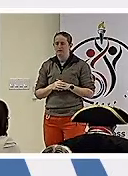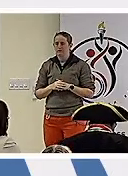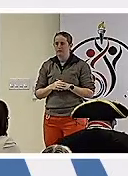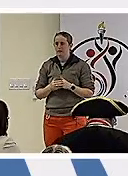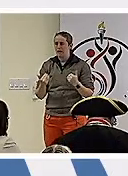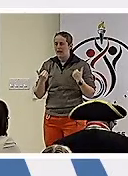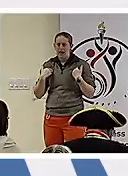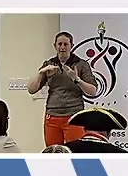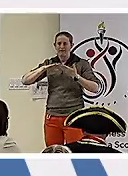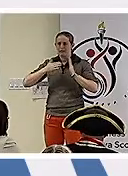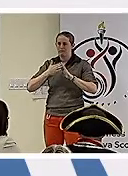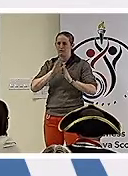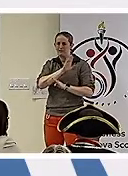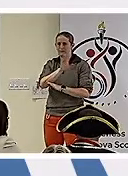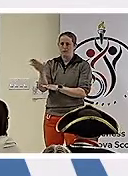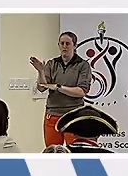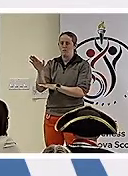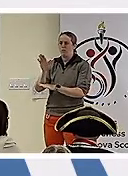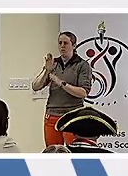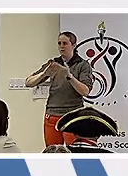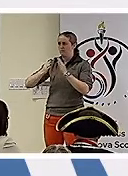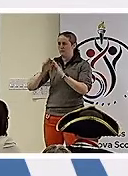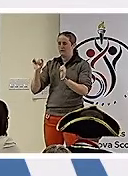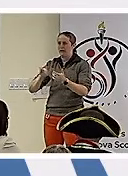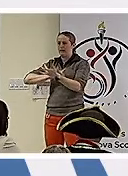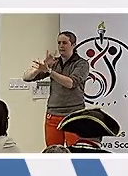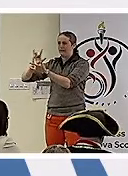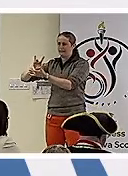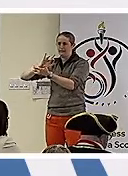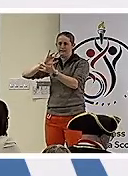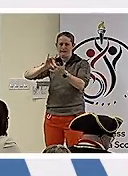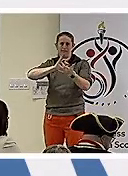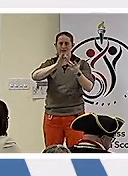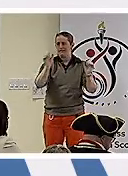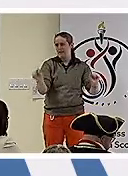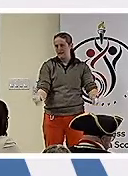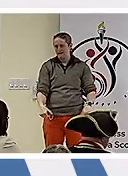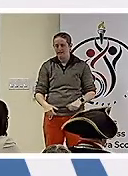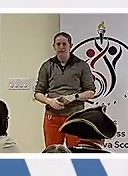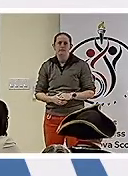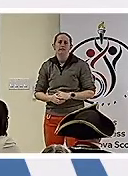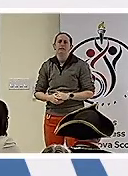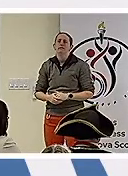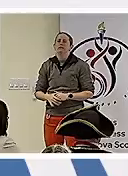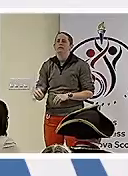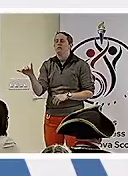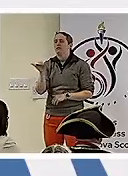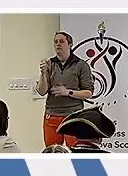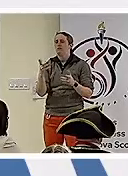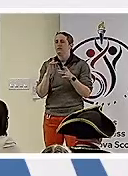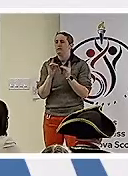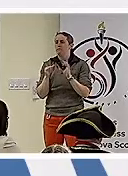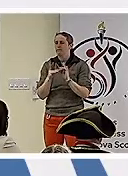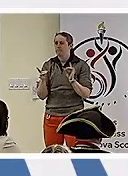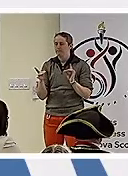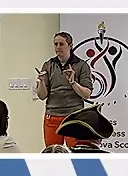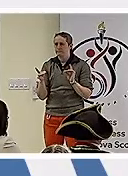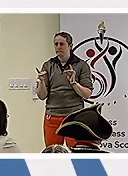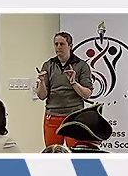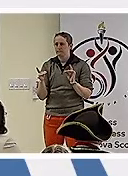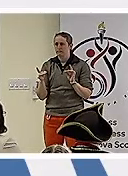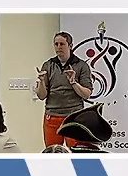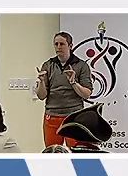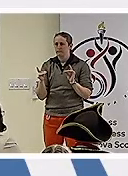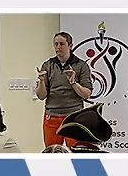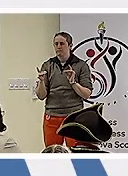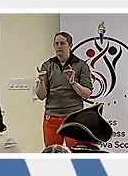community where you live that you can reach out to. I would also like to say that as part of